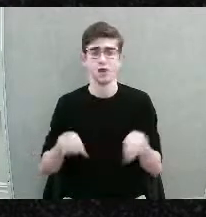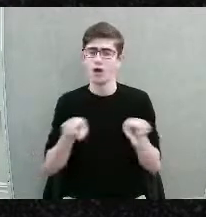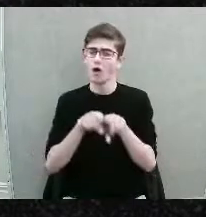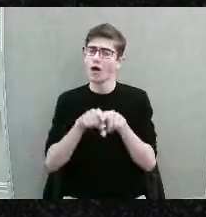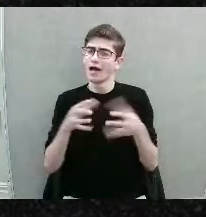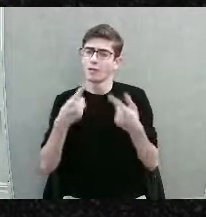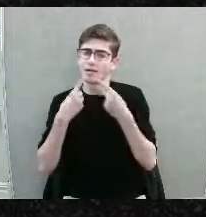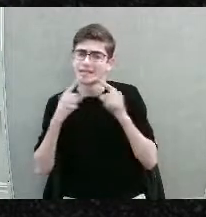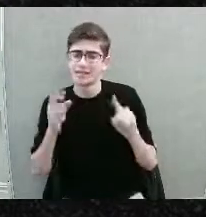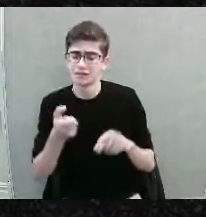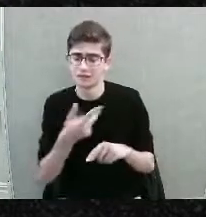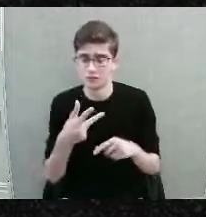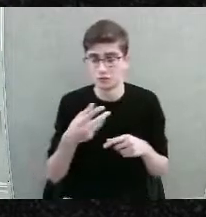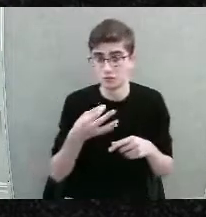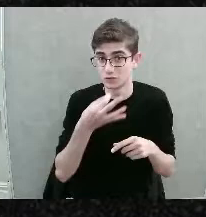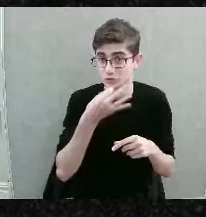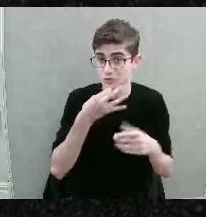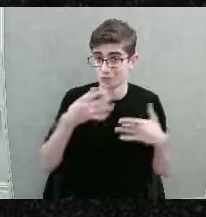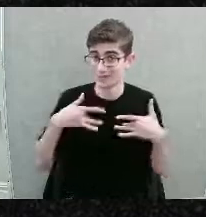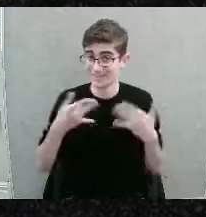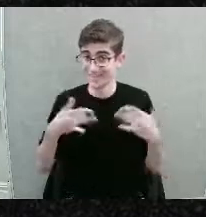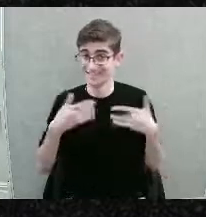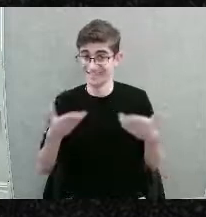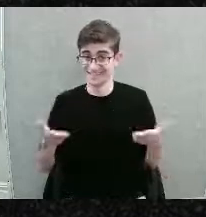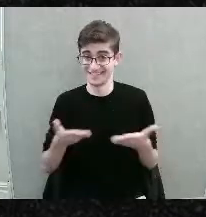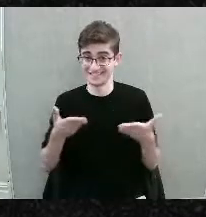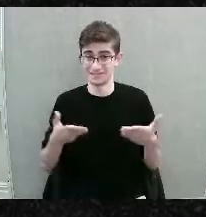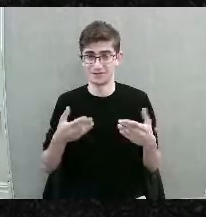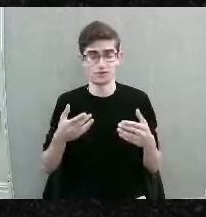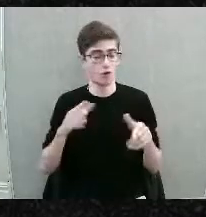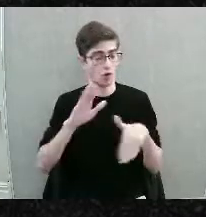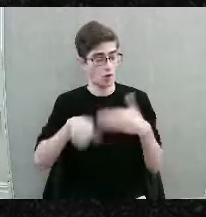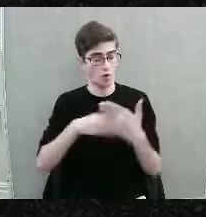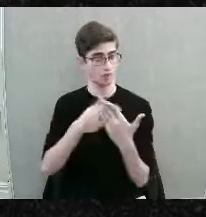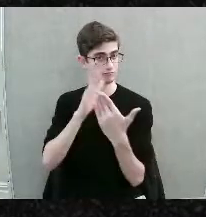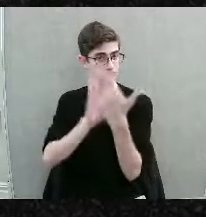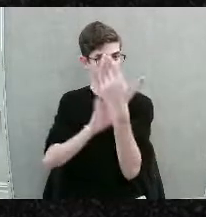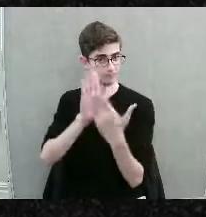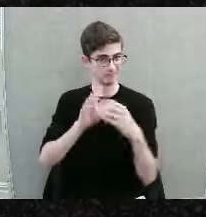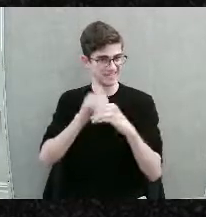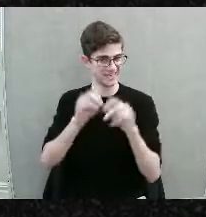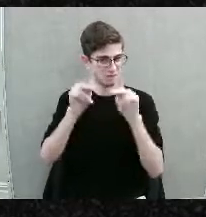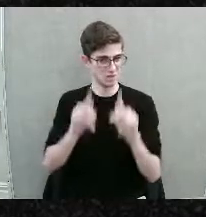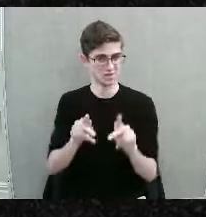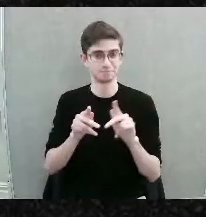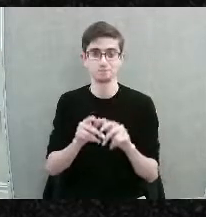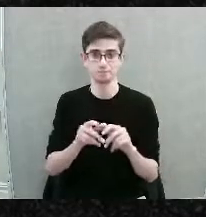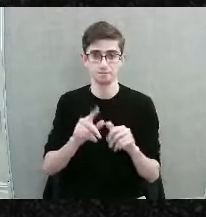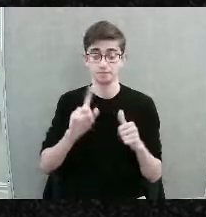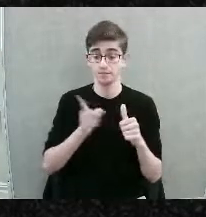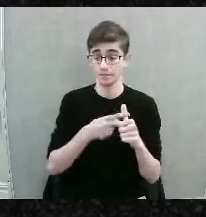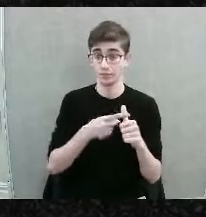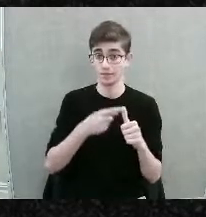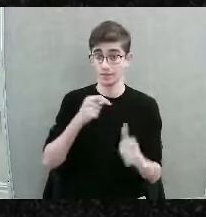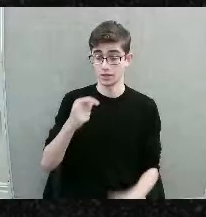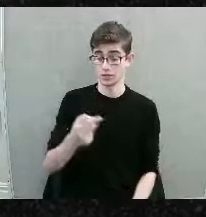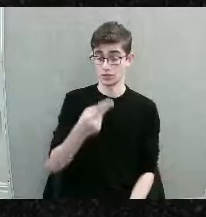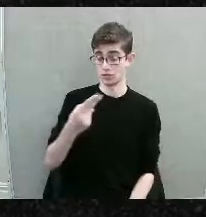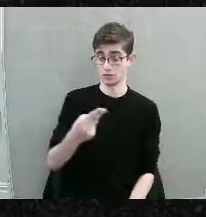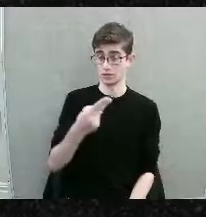couple of upcoming BCRW events. These are all in person. The first is on